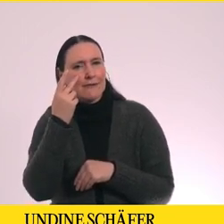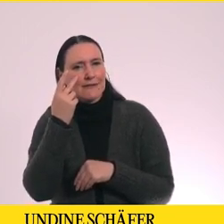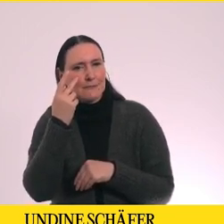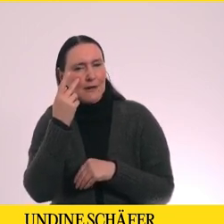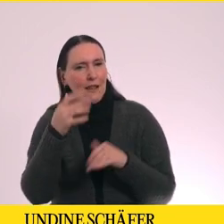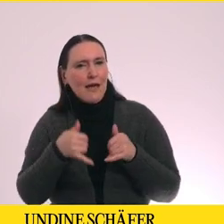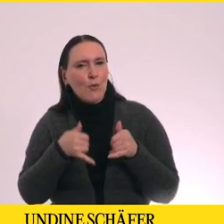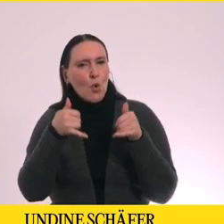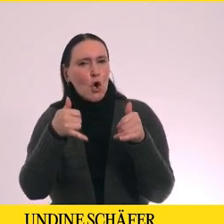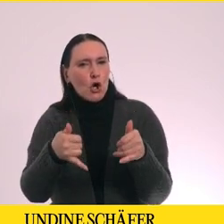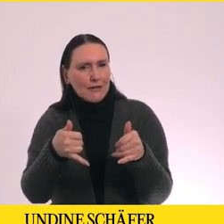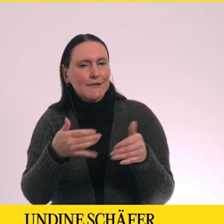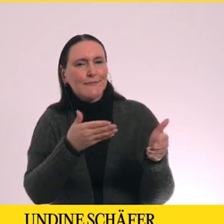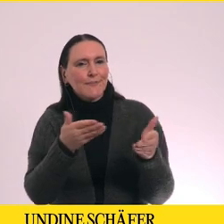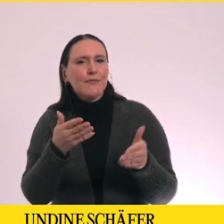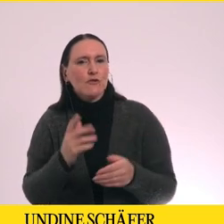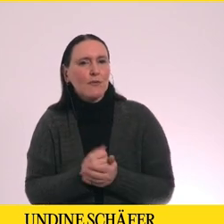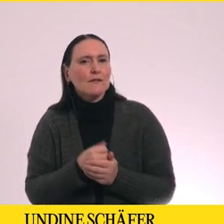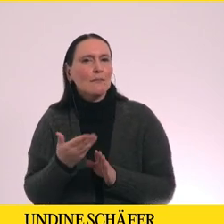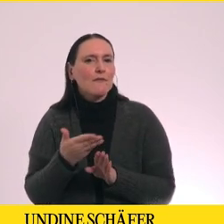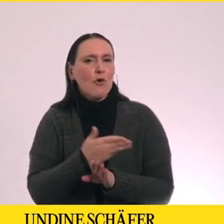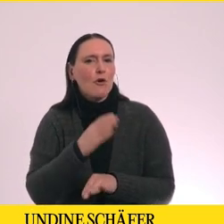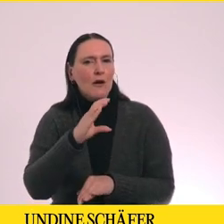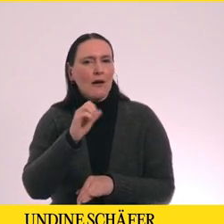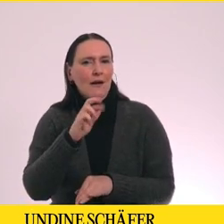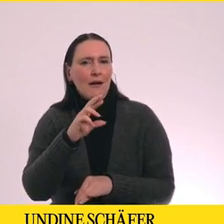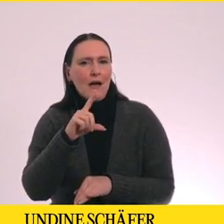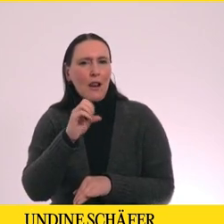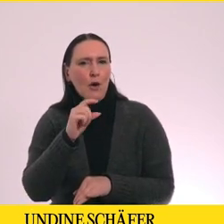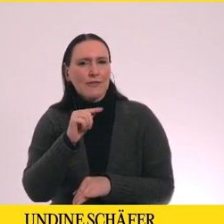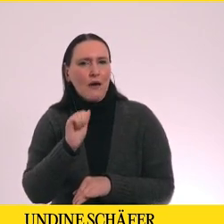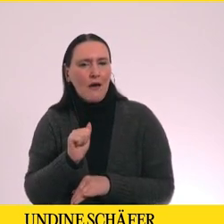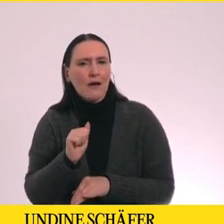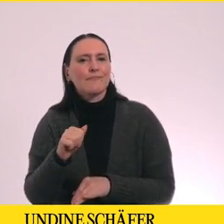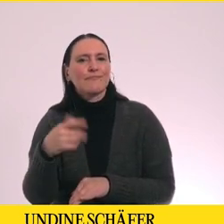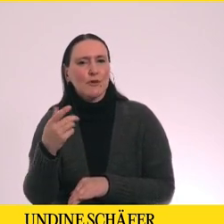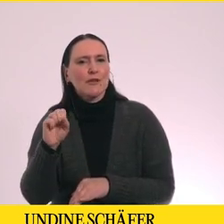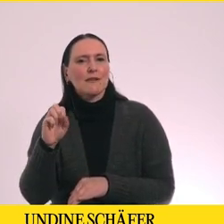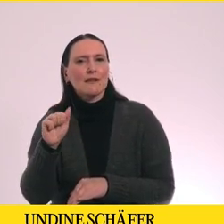and Sarah mentioned. So if we could show that film, that would be great now.